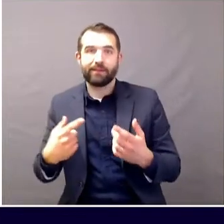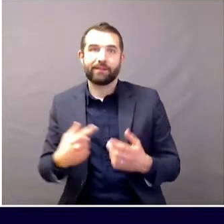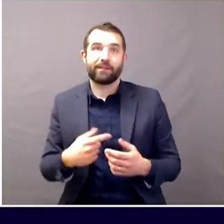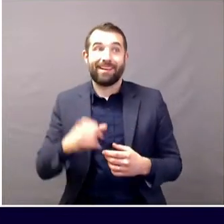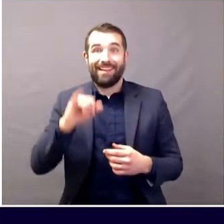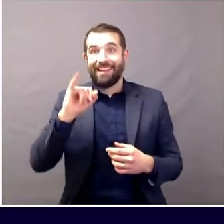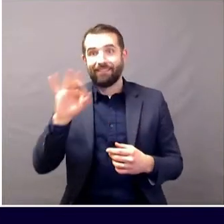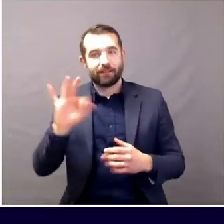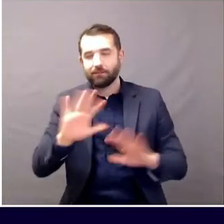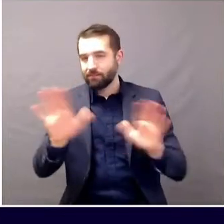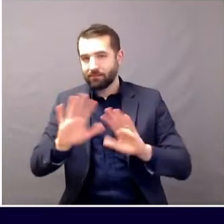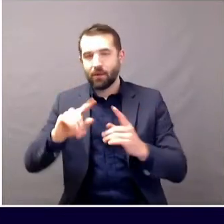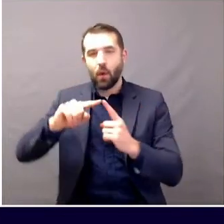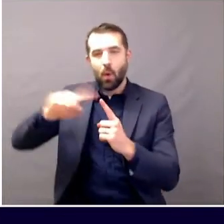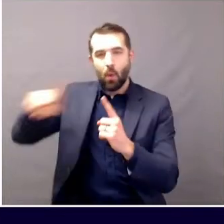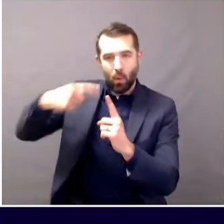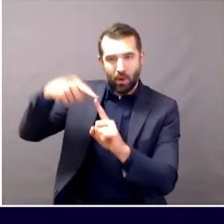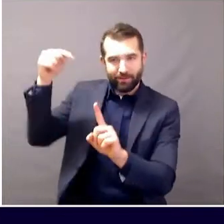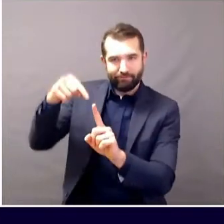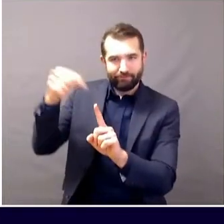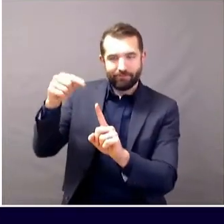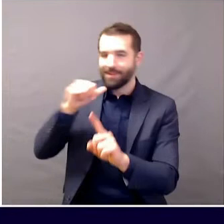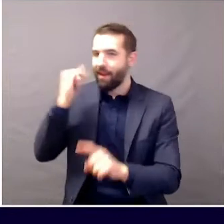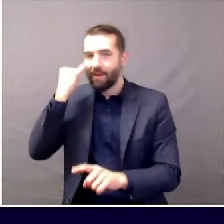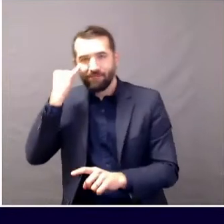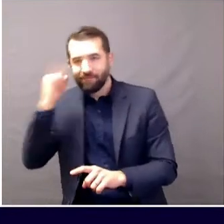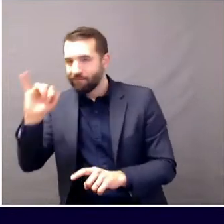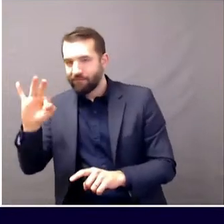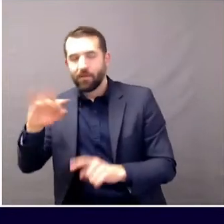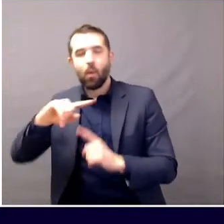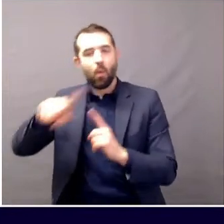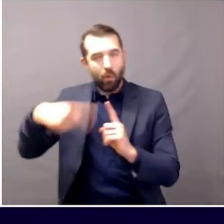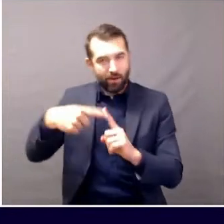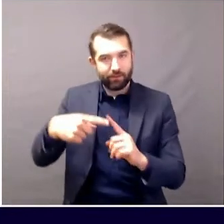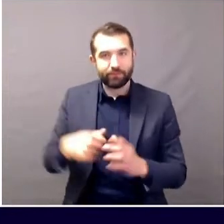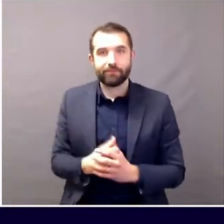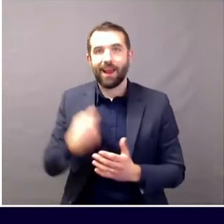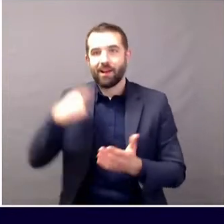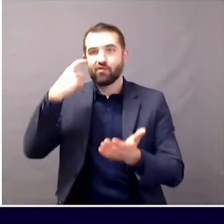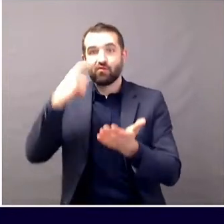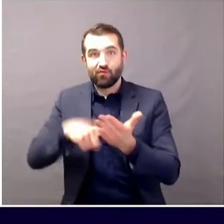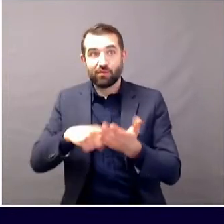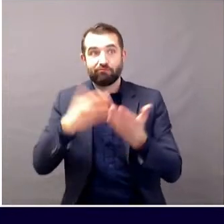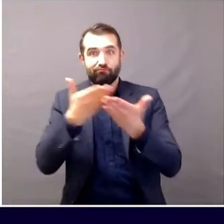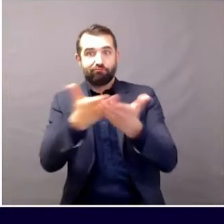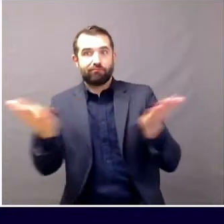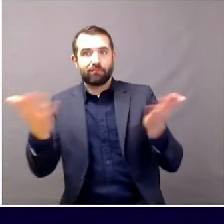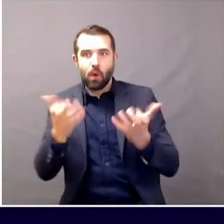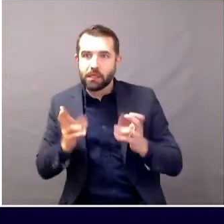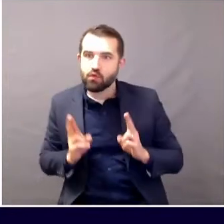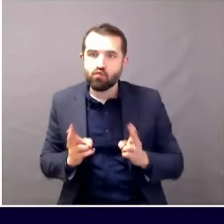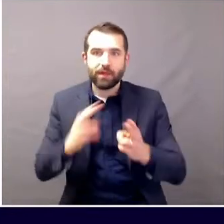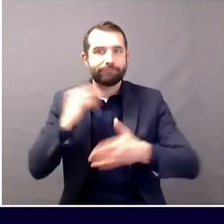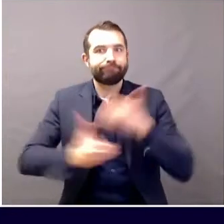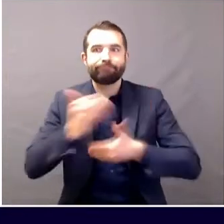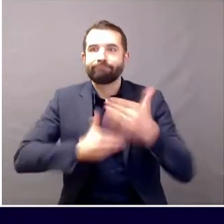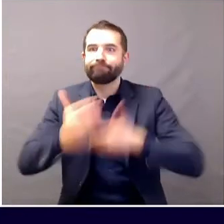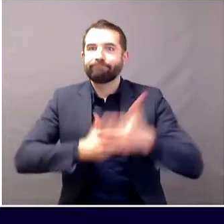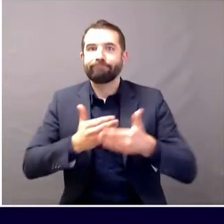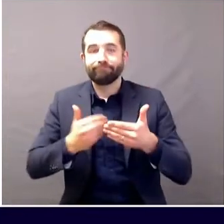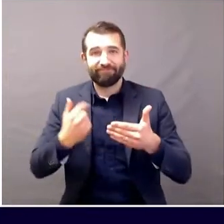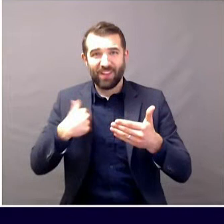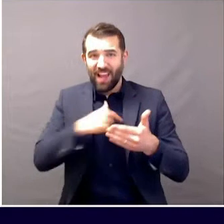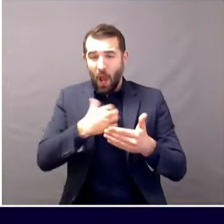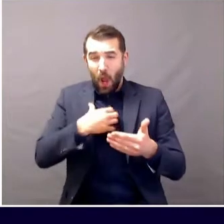appreciate that everyone wants to be vaccinated immediately, and I want nothing more than to be able to vaccinate everyone immediately.